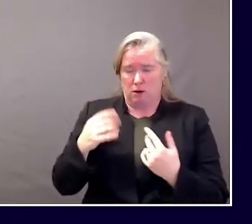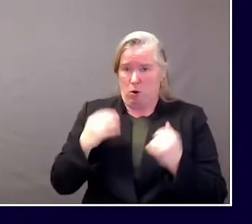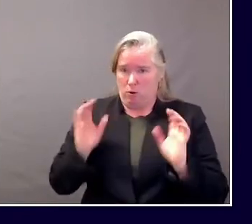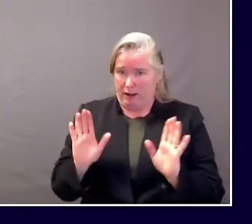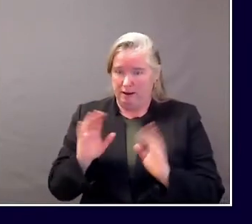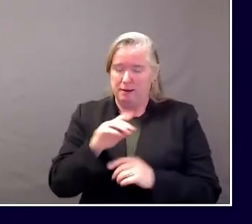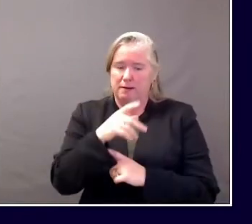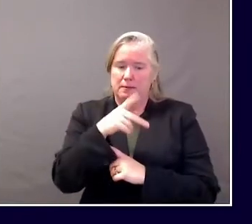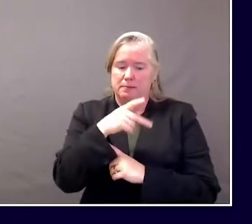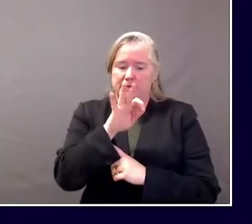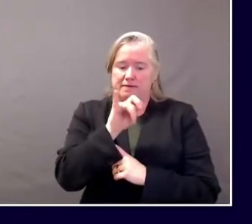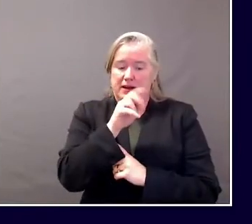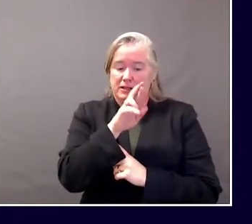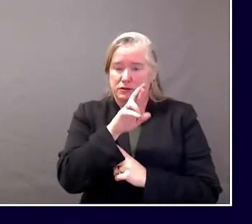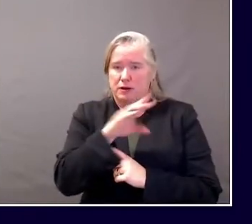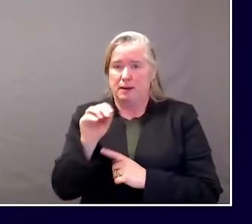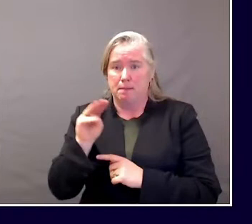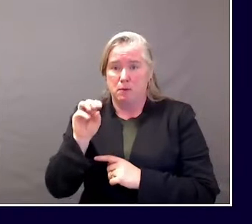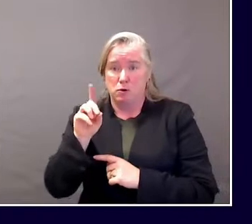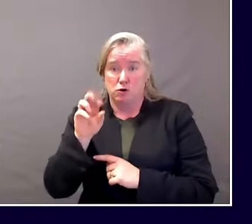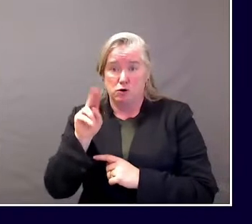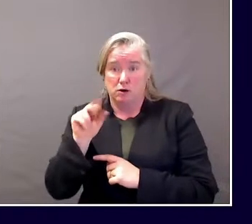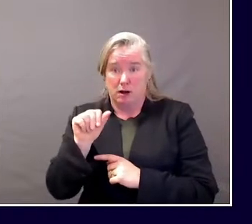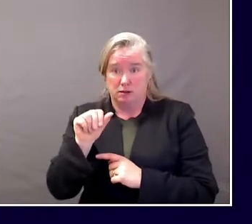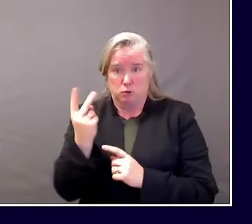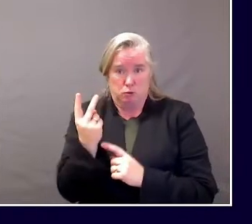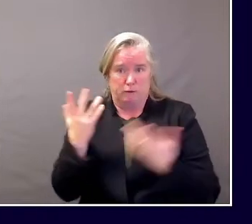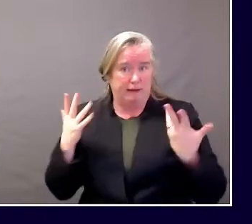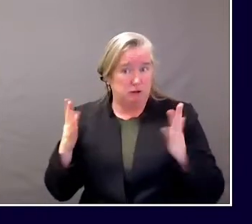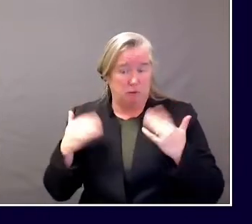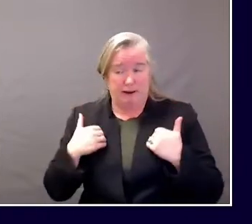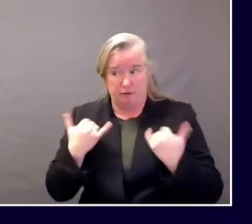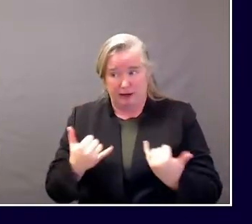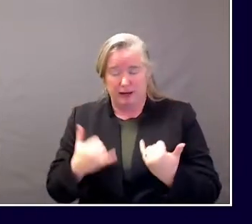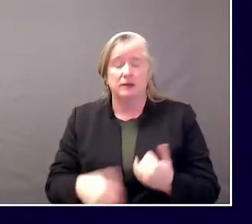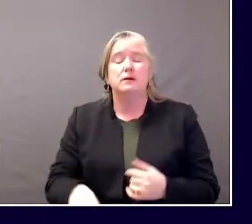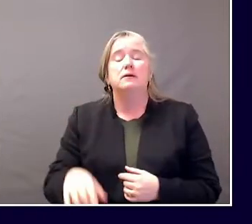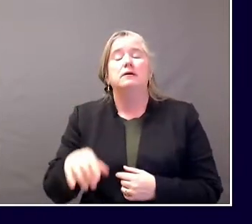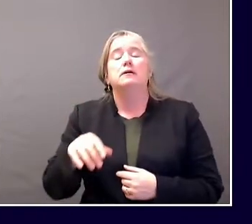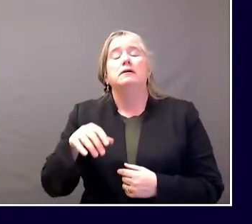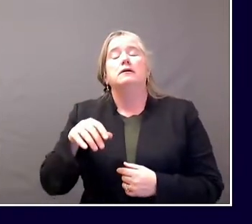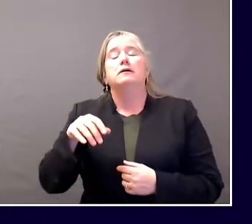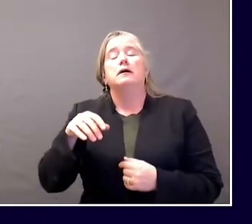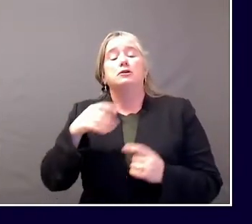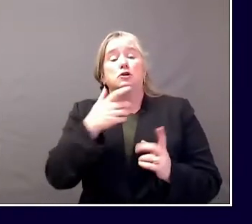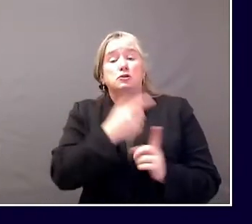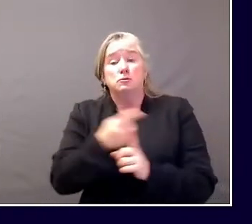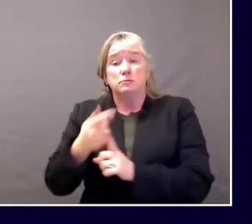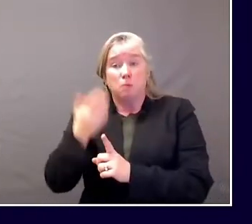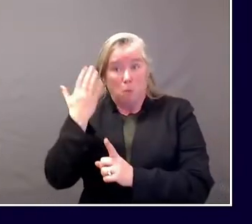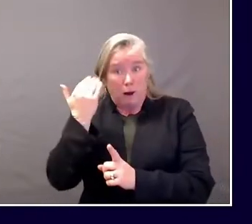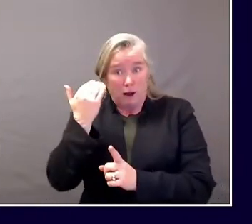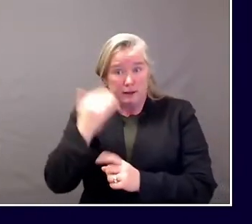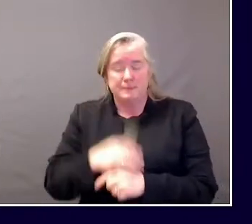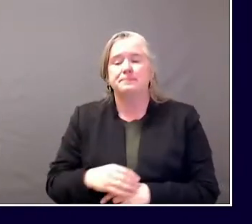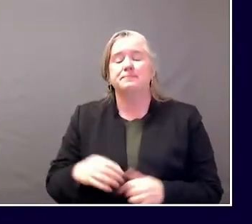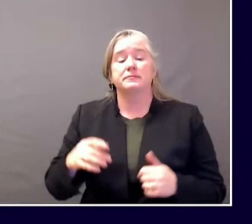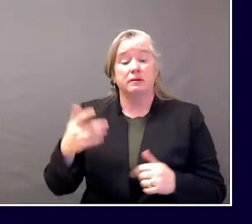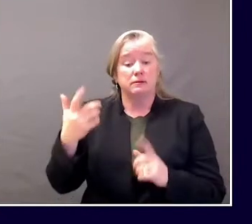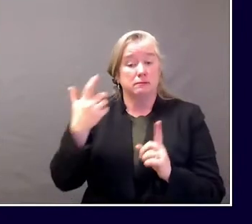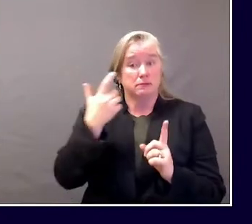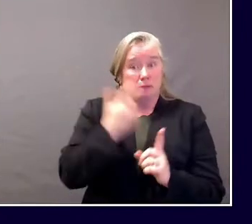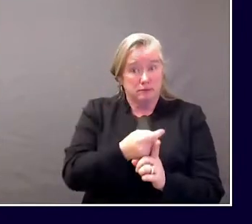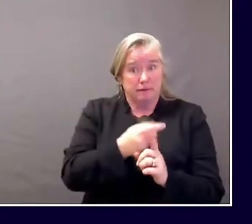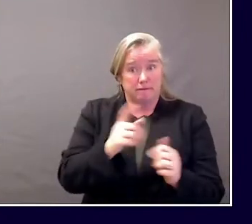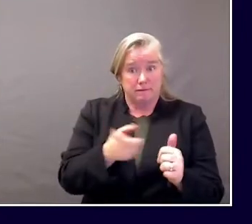have. The current vaccines we have start priming your body's immune system after the first